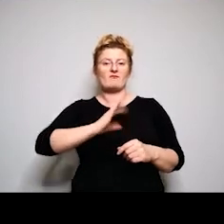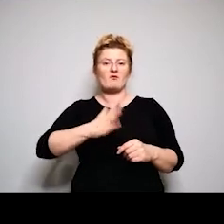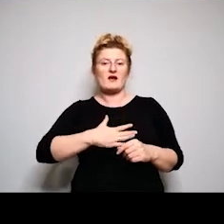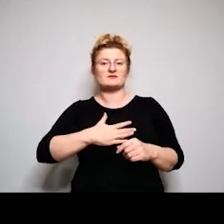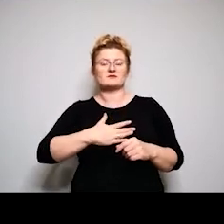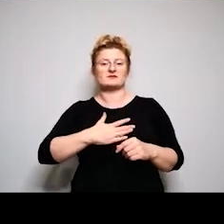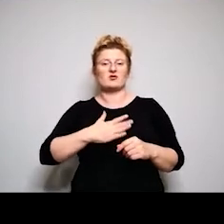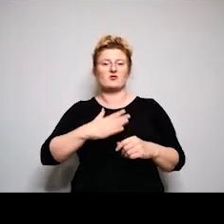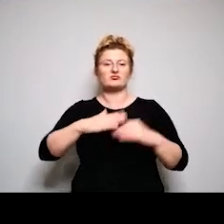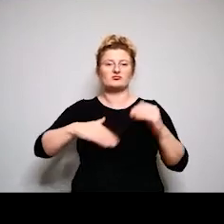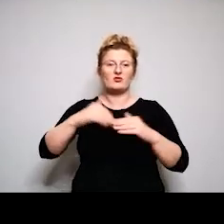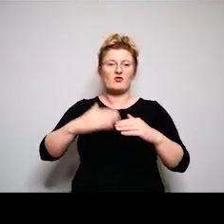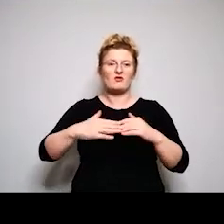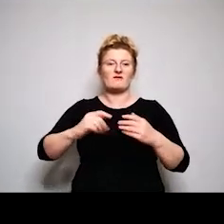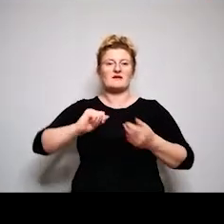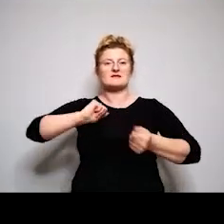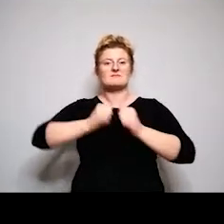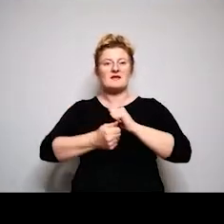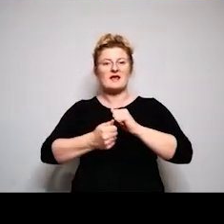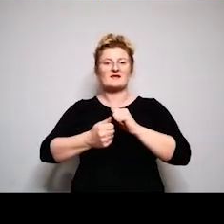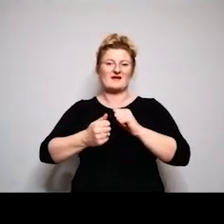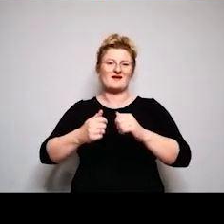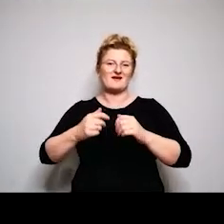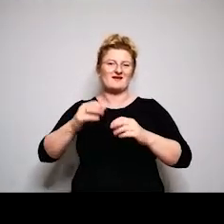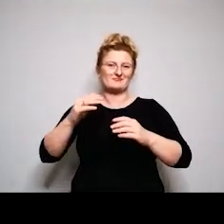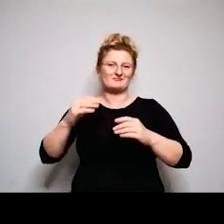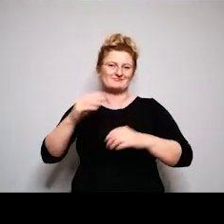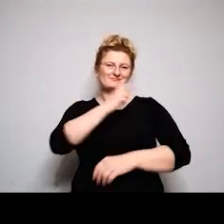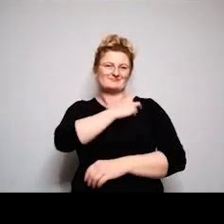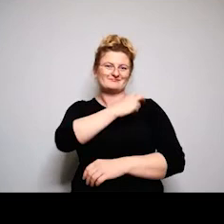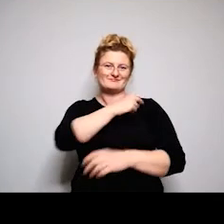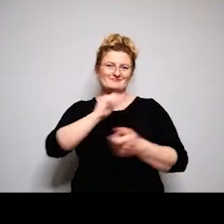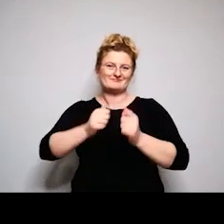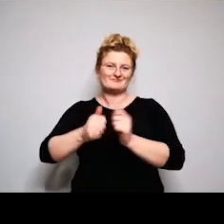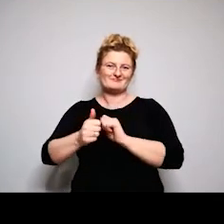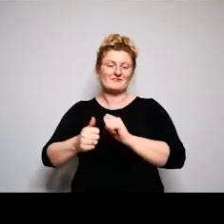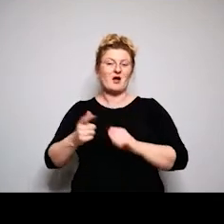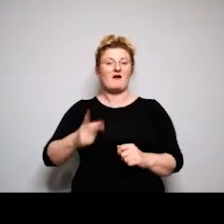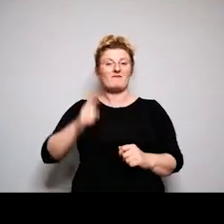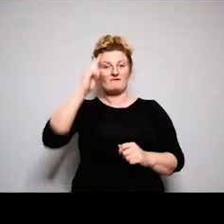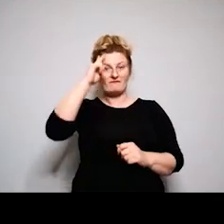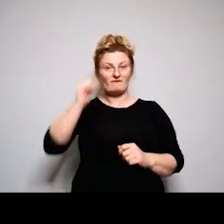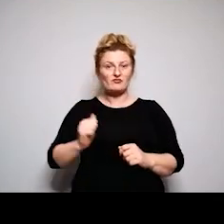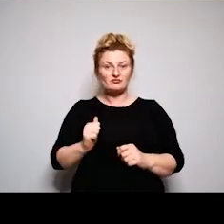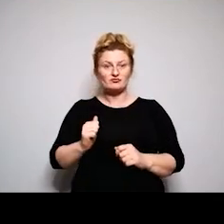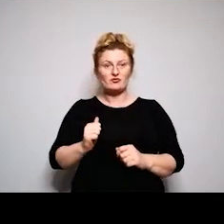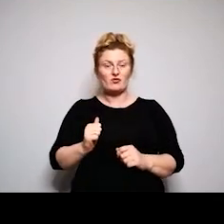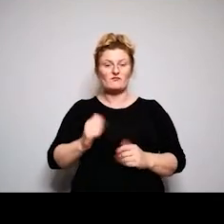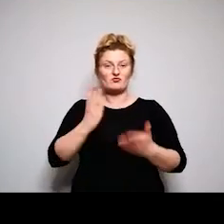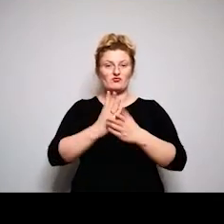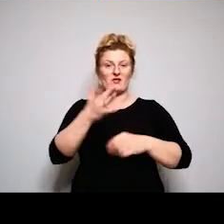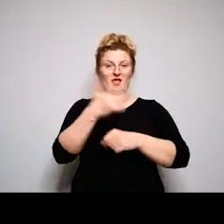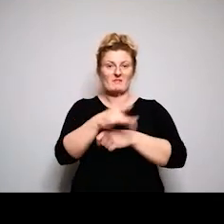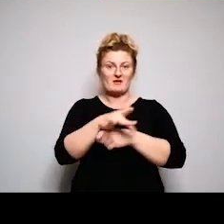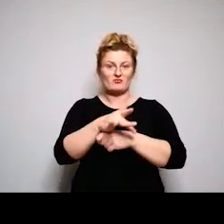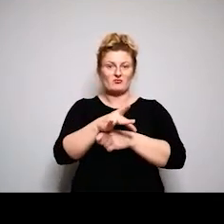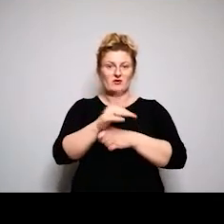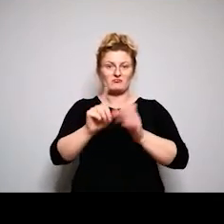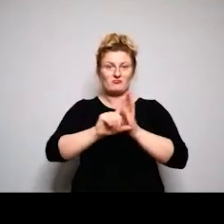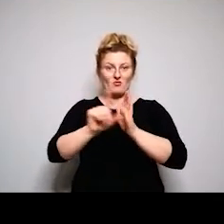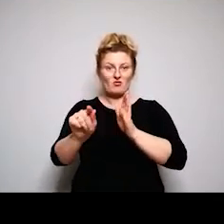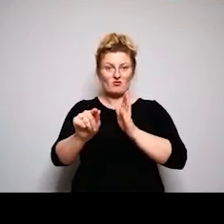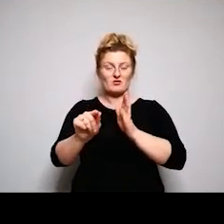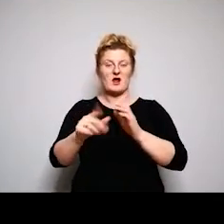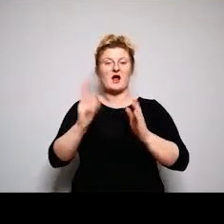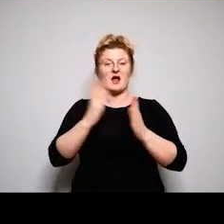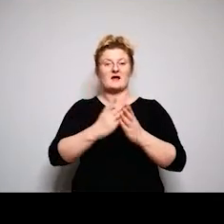and then, well, they got retired and they didn't do it again. But for me, it's perfect because the people who were trained were among